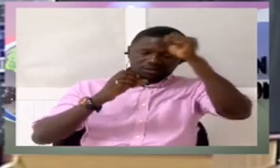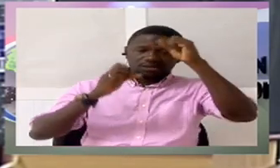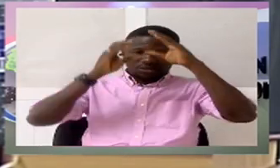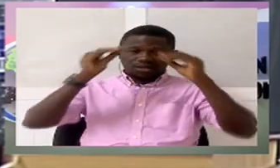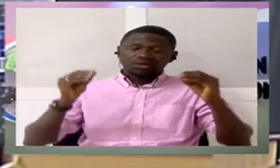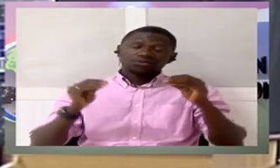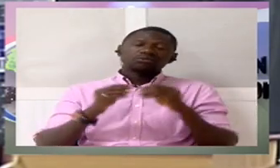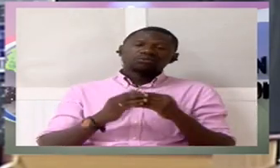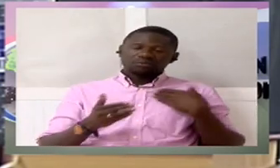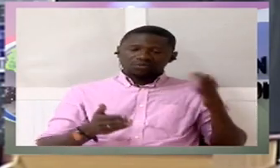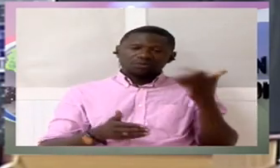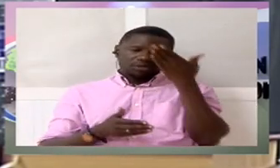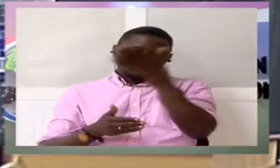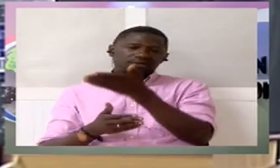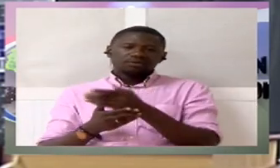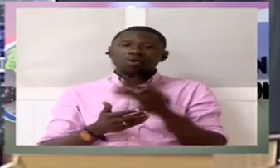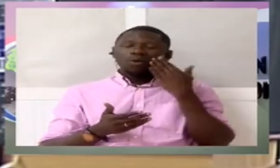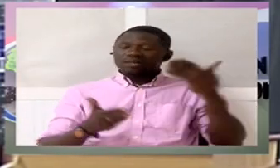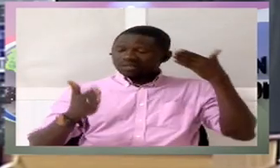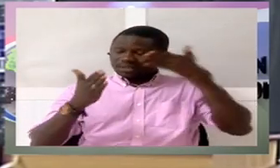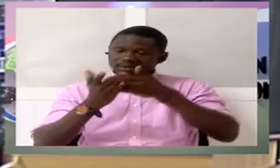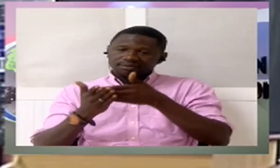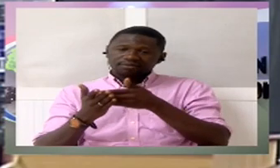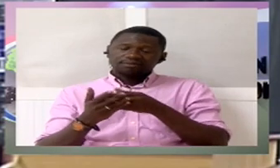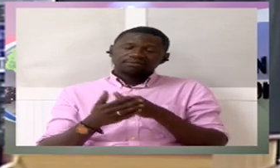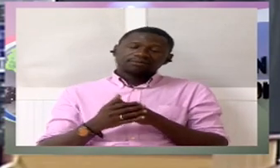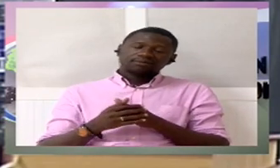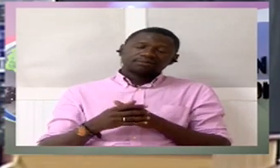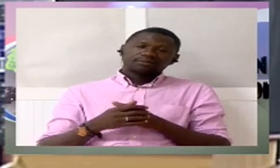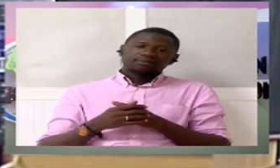the state house. When I got